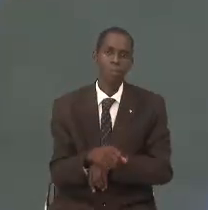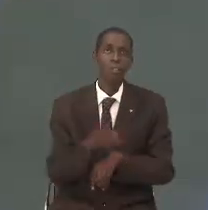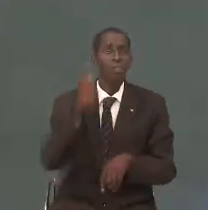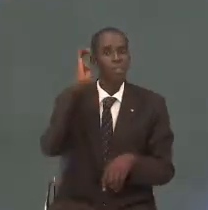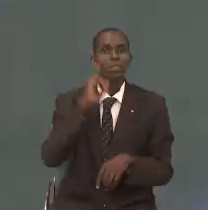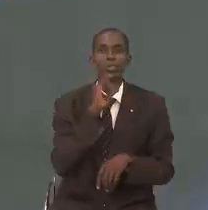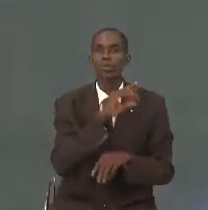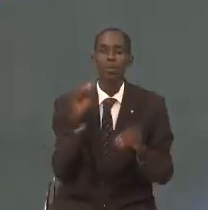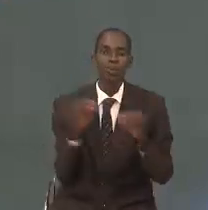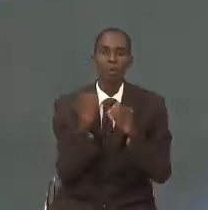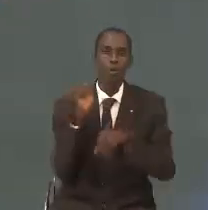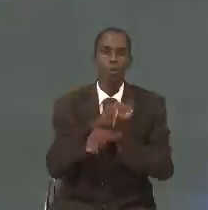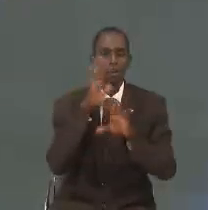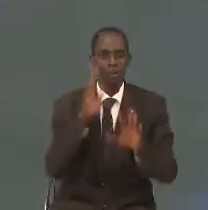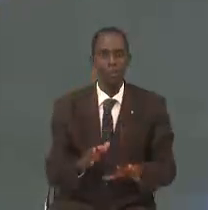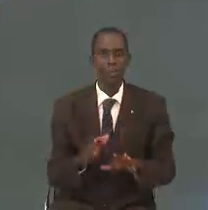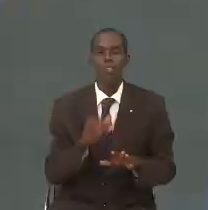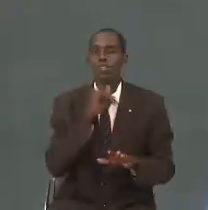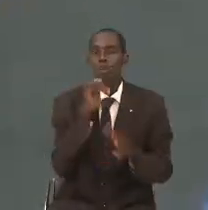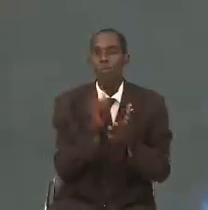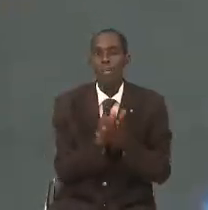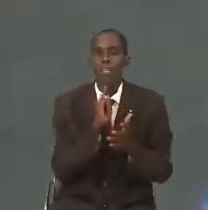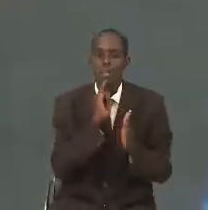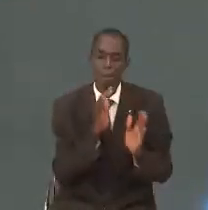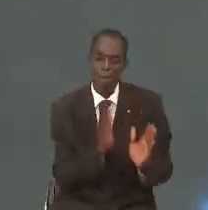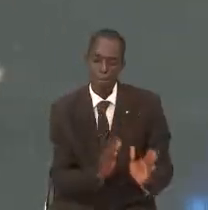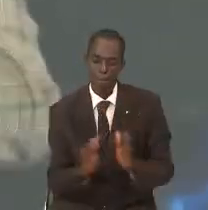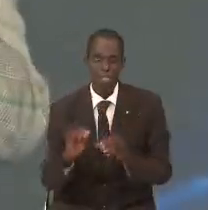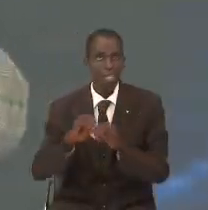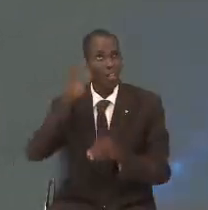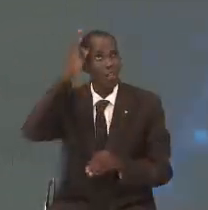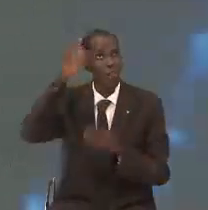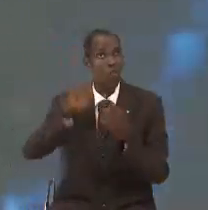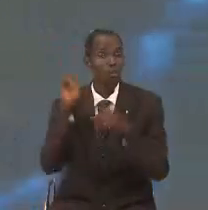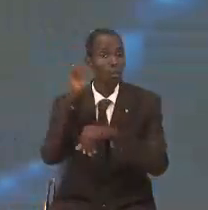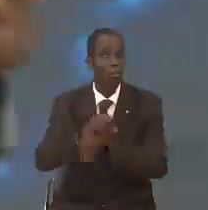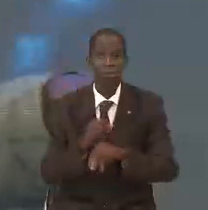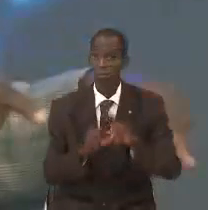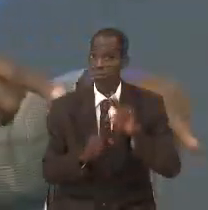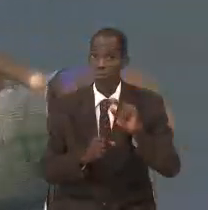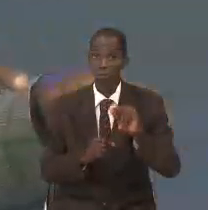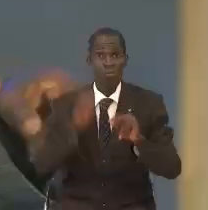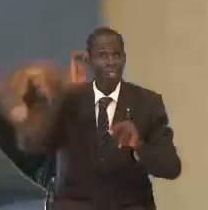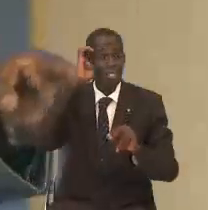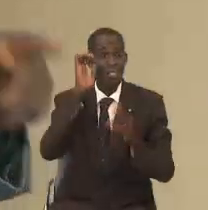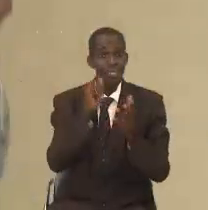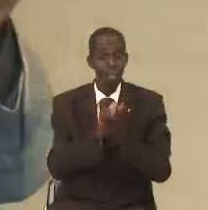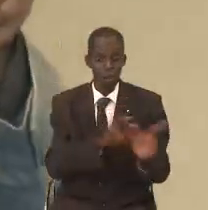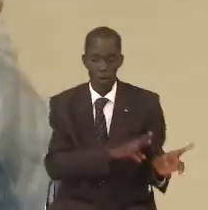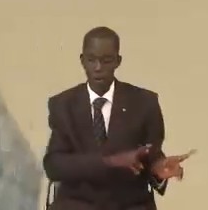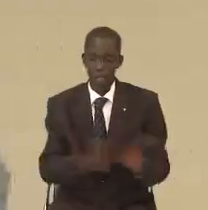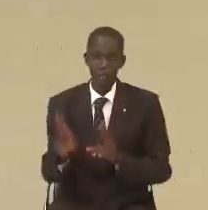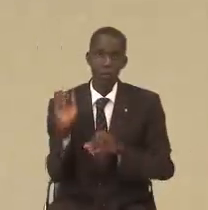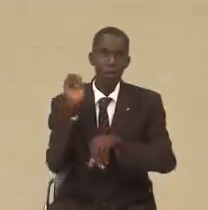overcomer, not that he's planning in the future to overcome, he that overcometh at